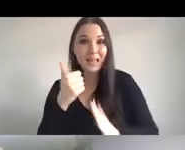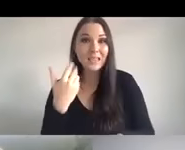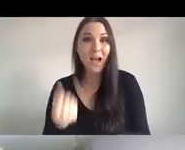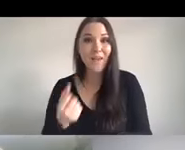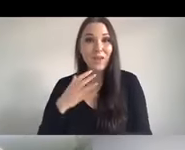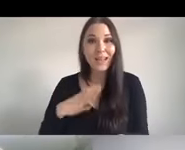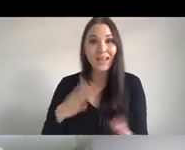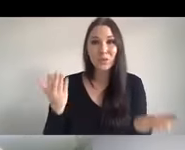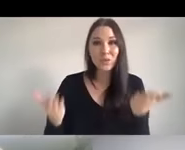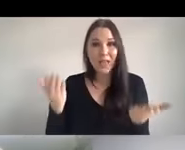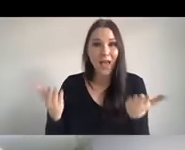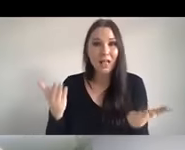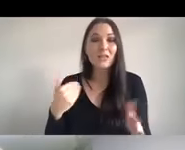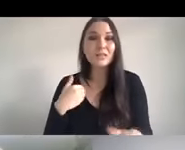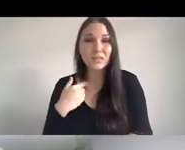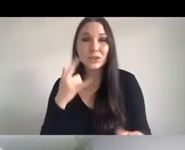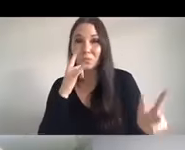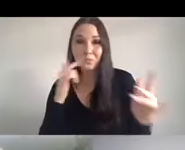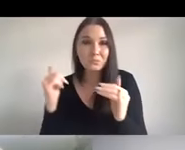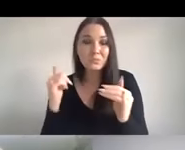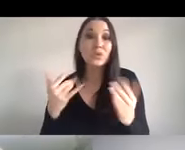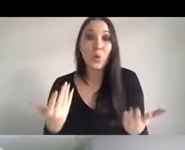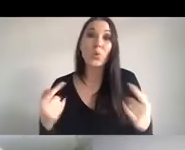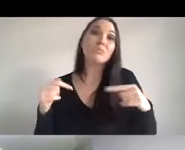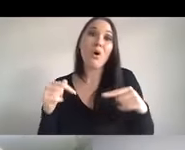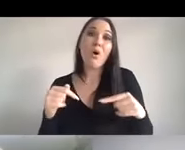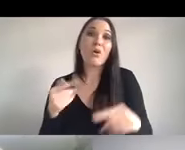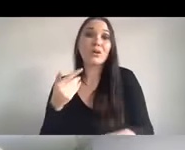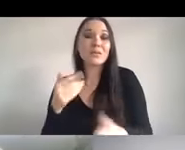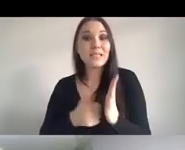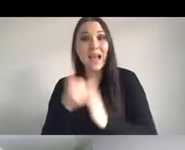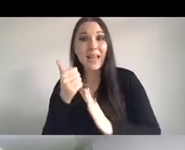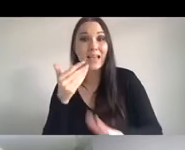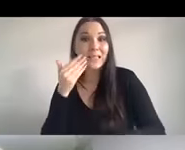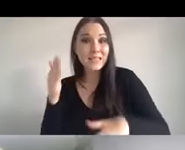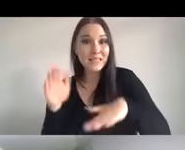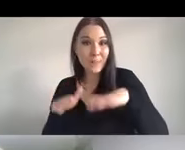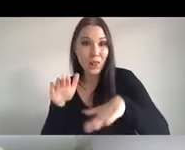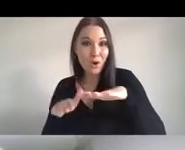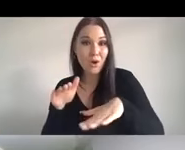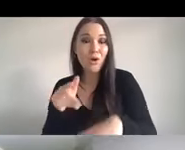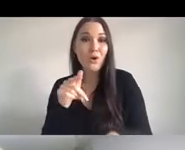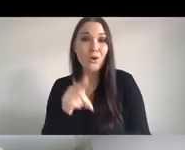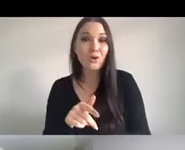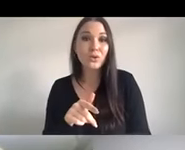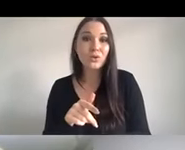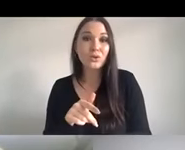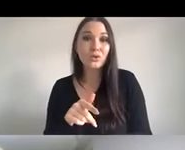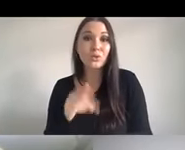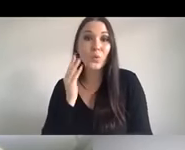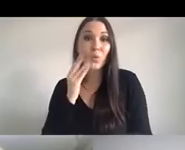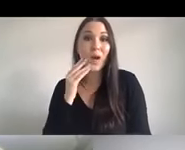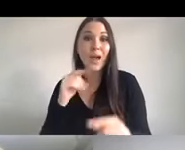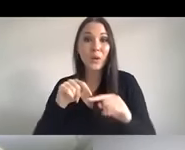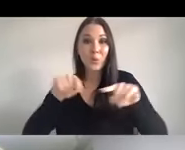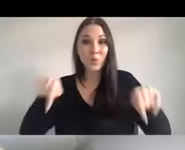labels. And yeah, this is our technique, pretty similar to what Adam told. But we do it for UAVs. We